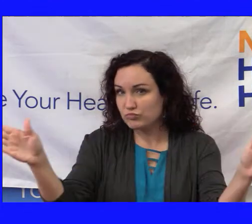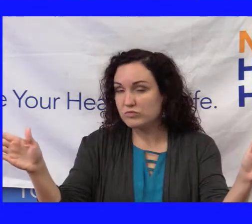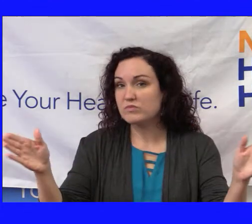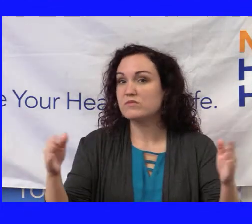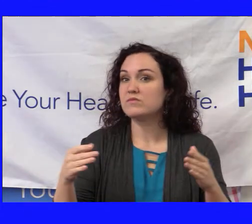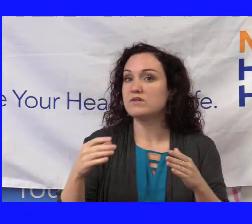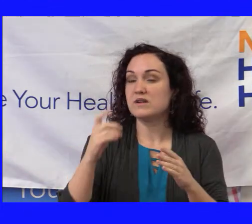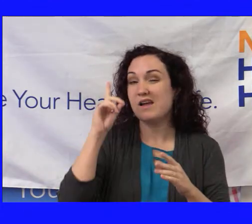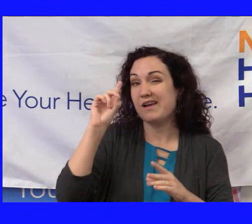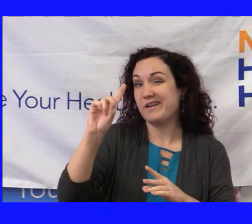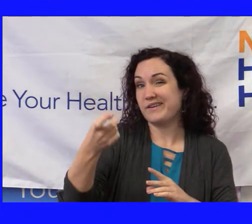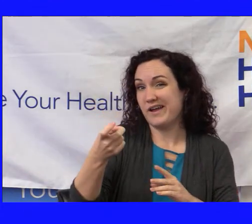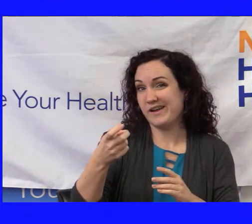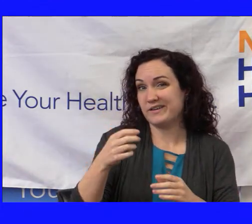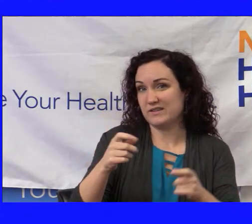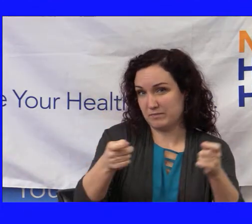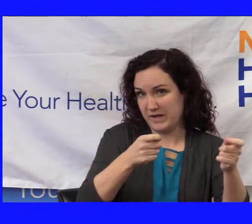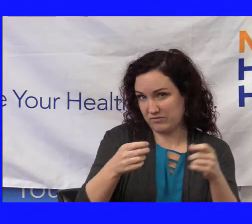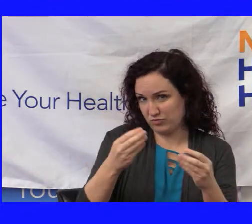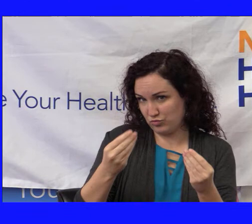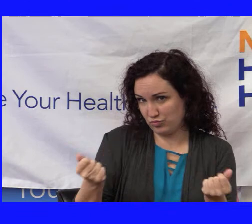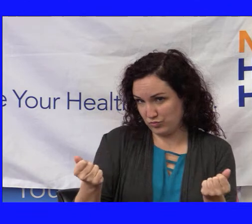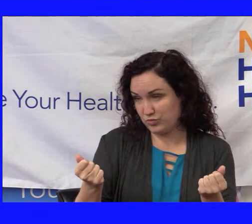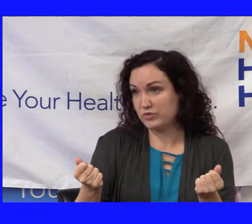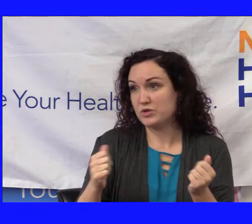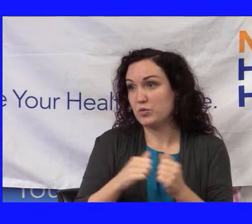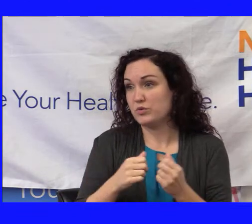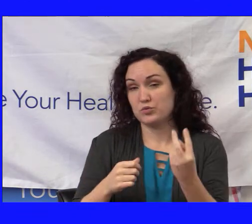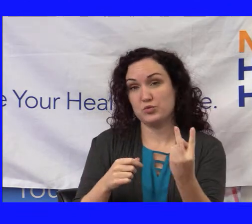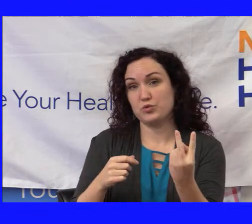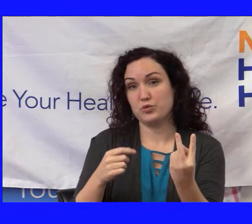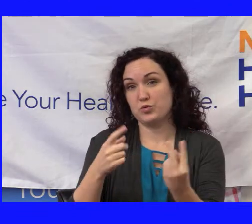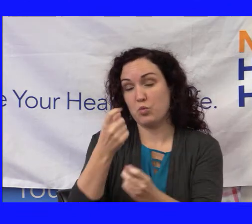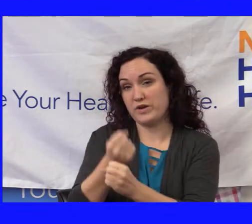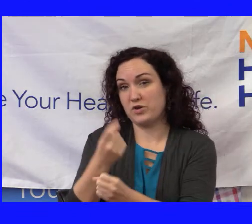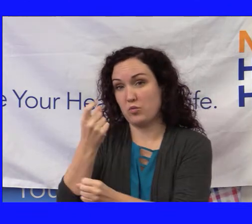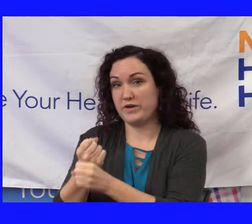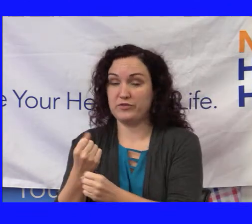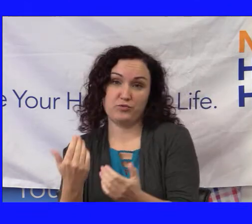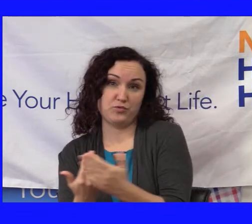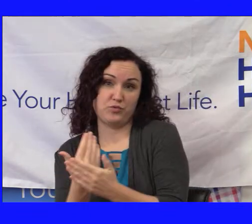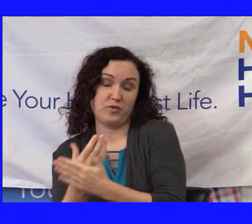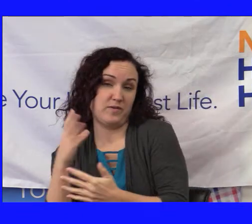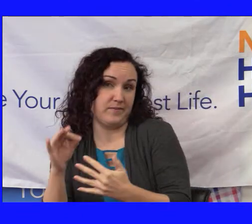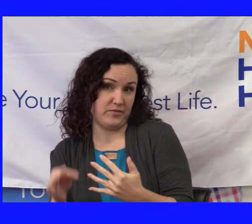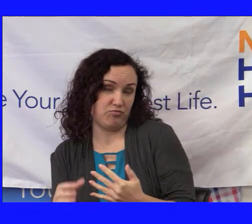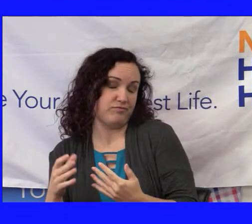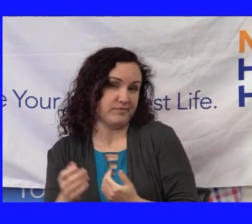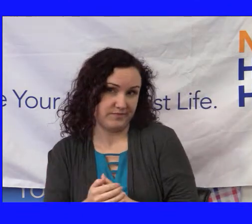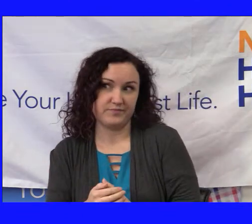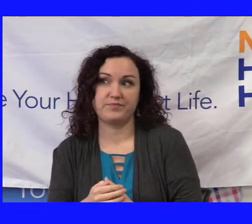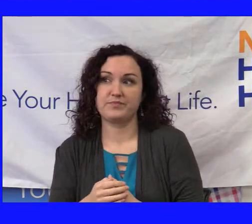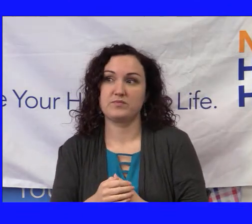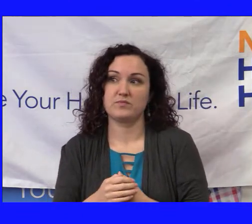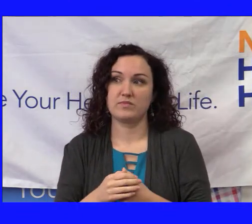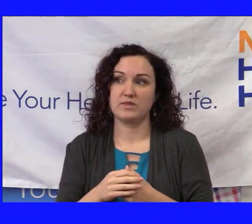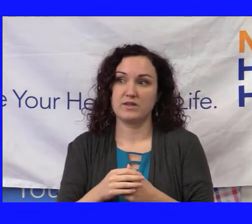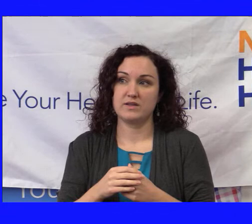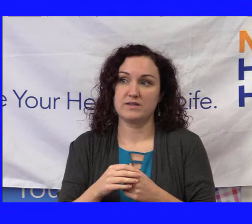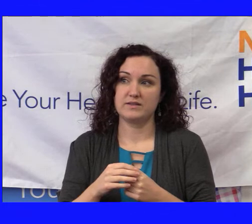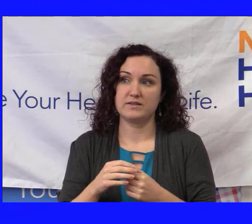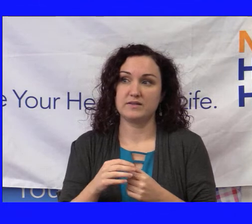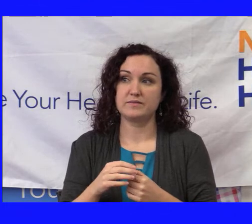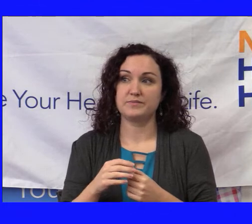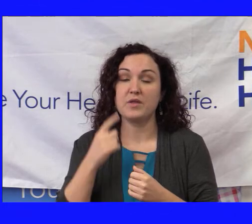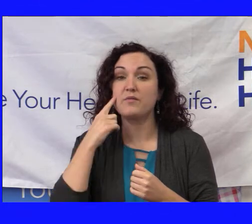radiology diagnostic management solution with 2 one-year options to renew the contract, exercisable only